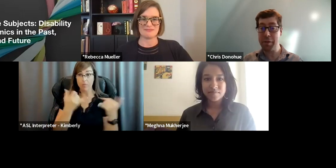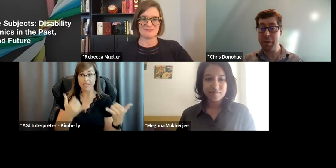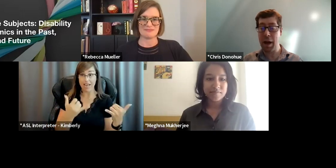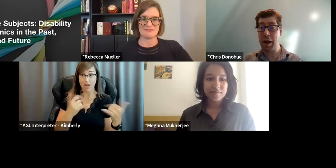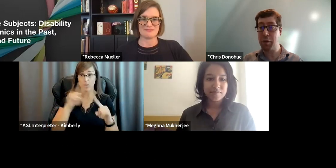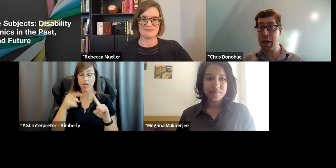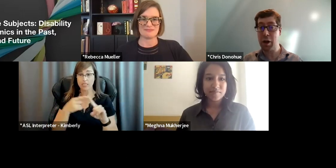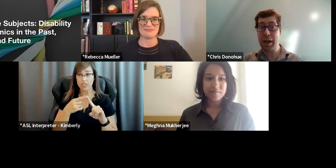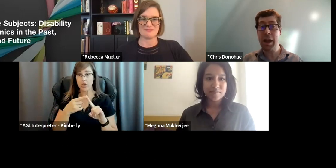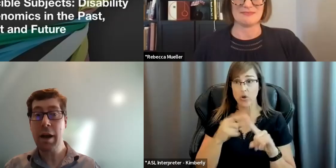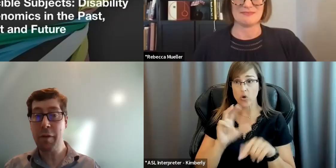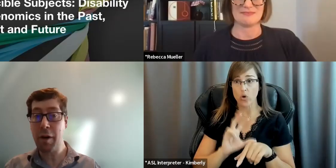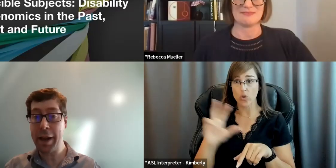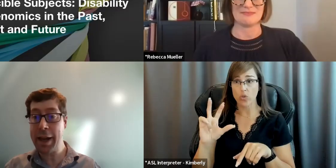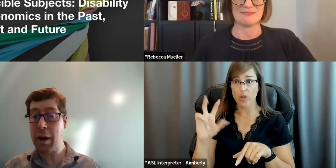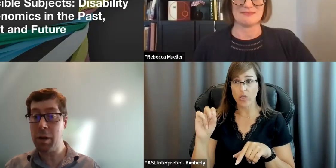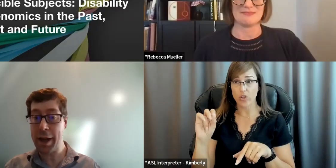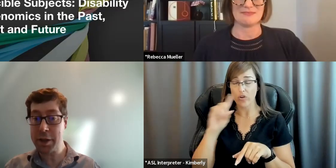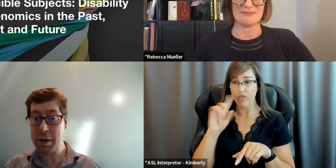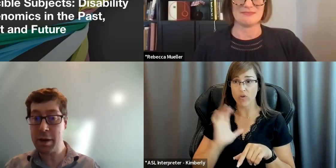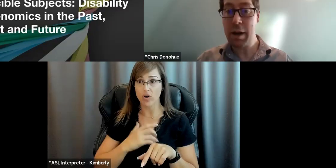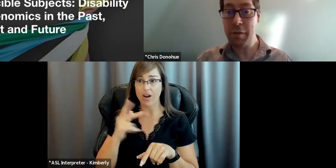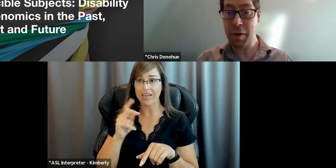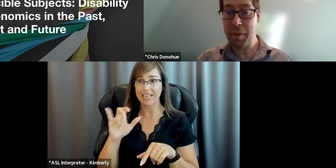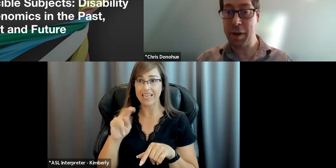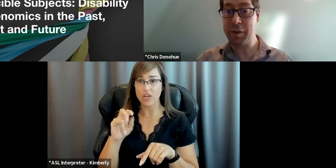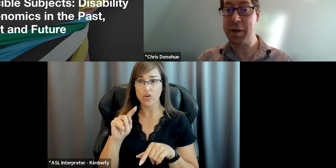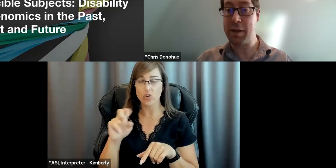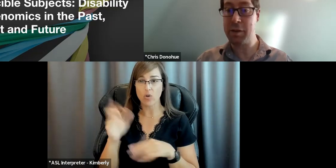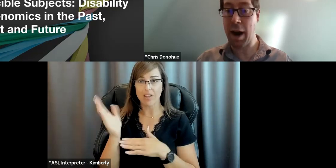until 3:30 for our keynote lecture